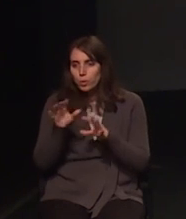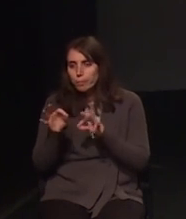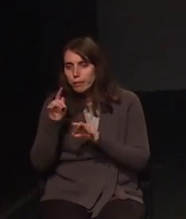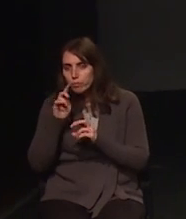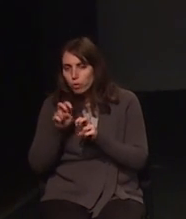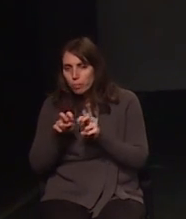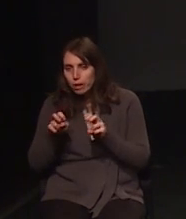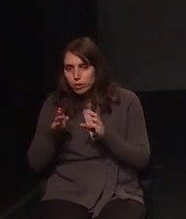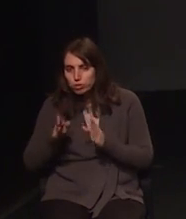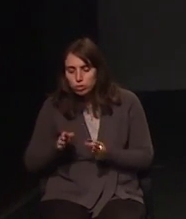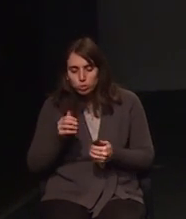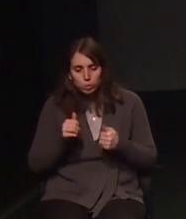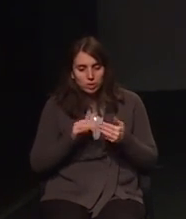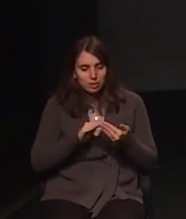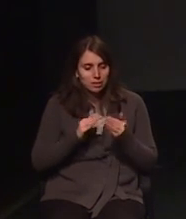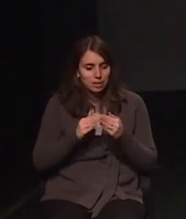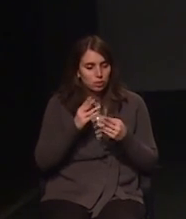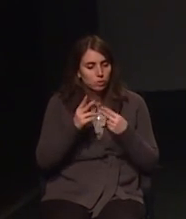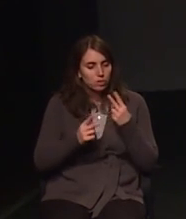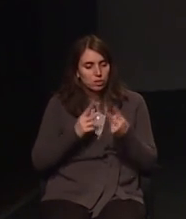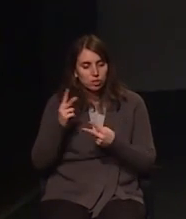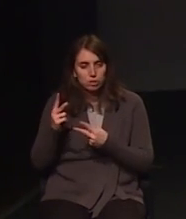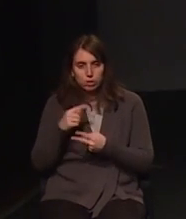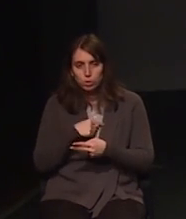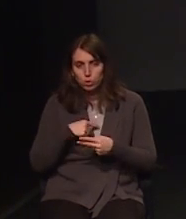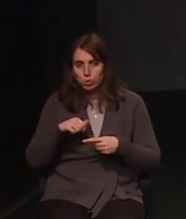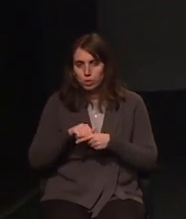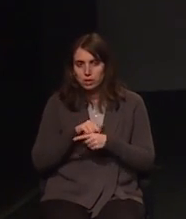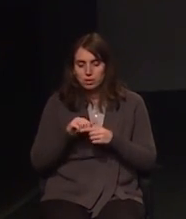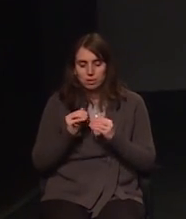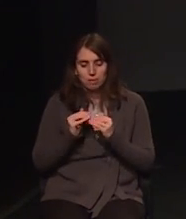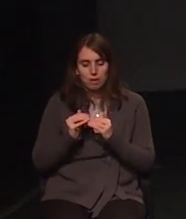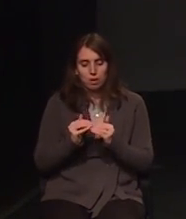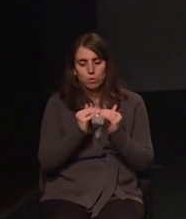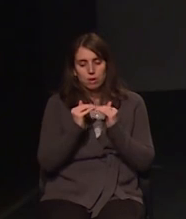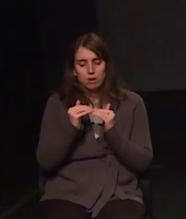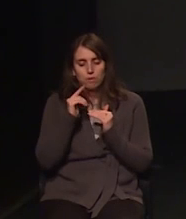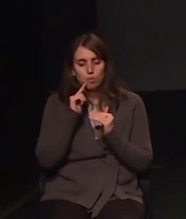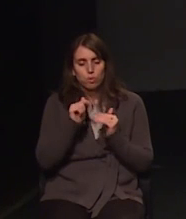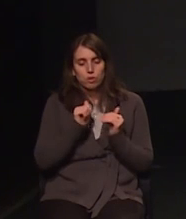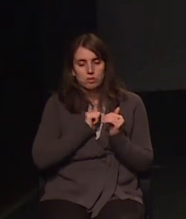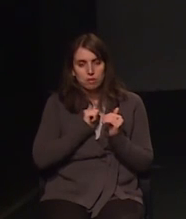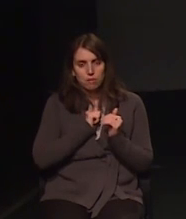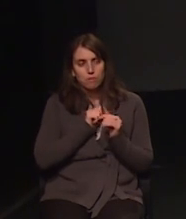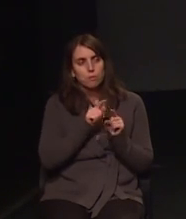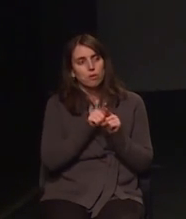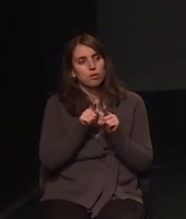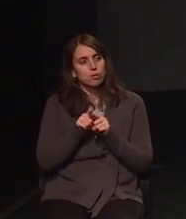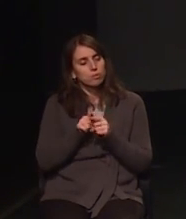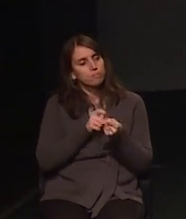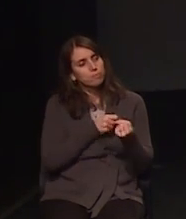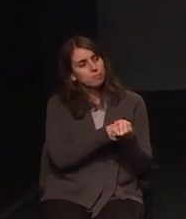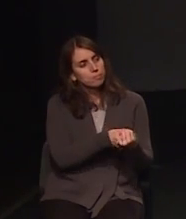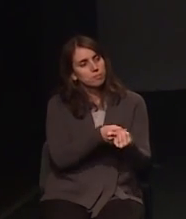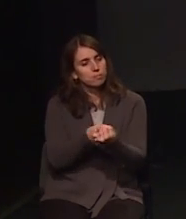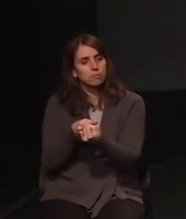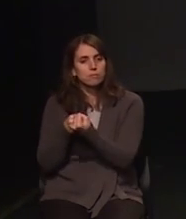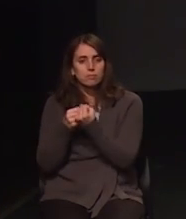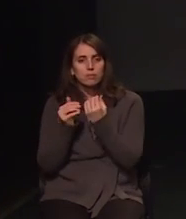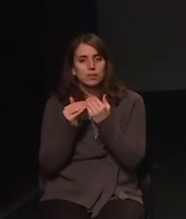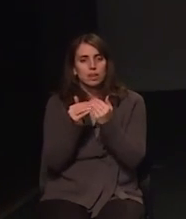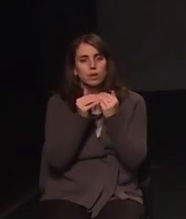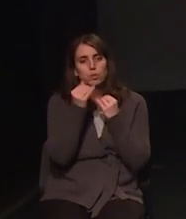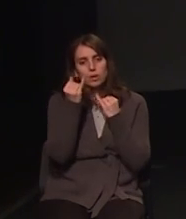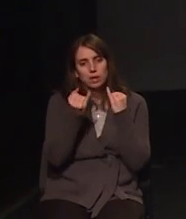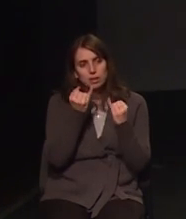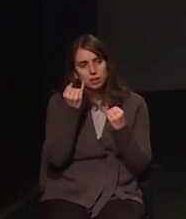visit, then we are both practicing equity for ourselves and also supporting equitable ideas for who we fund and who we